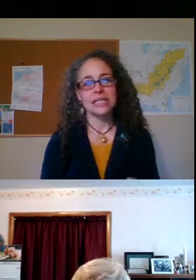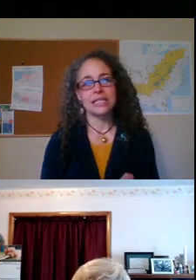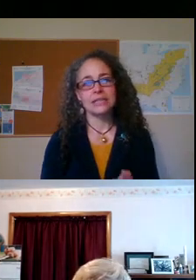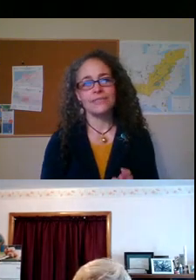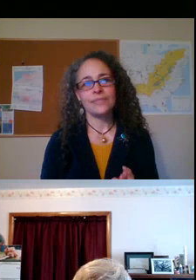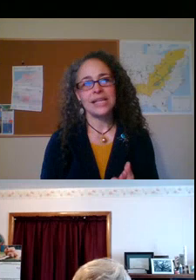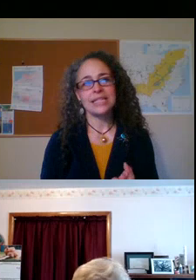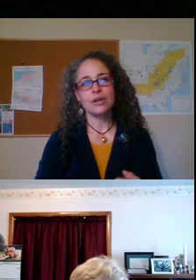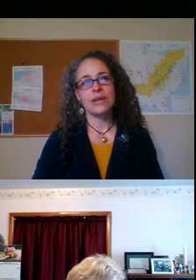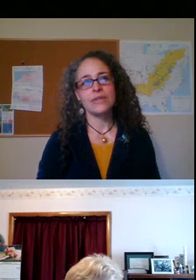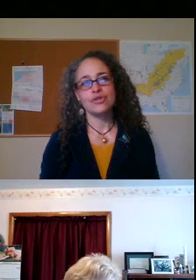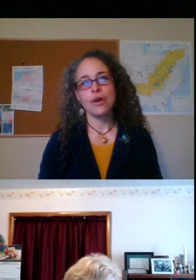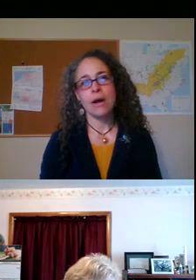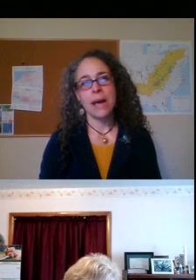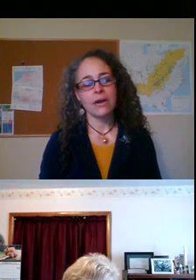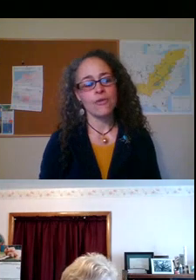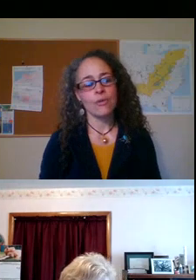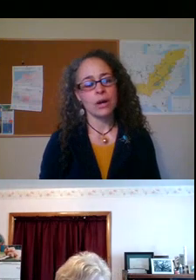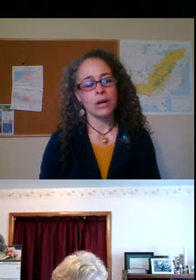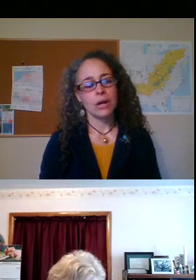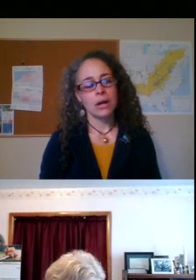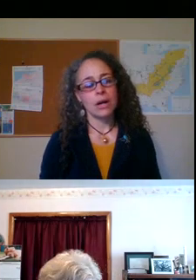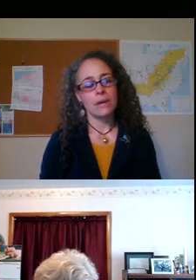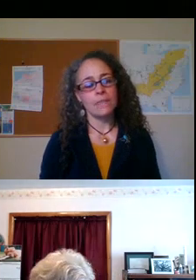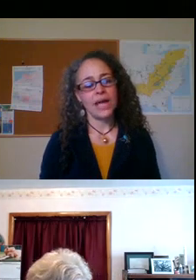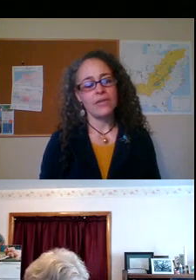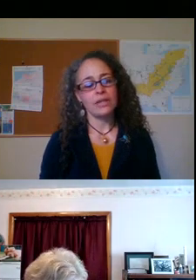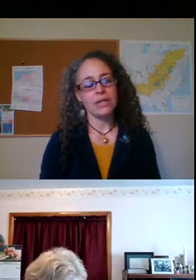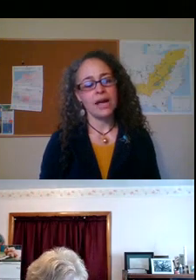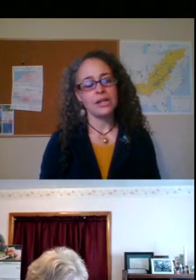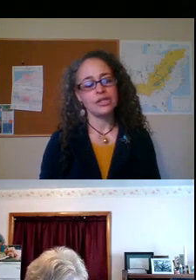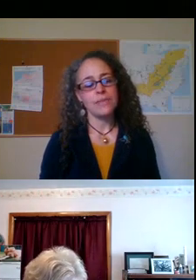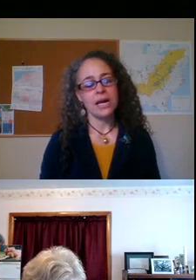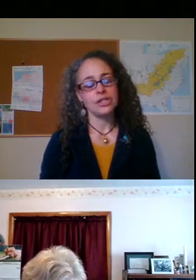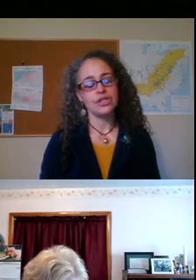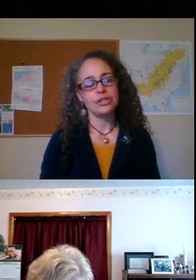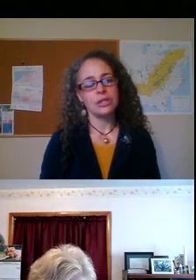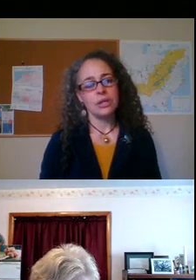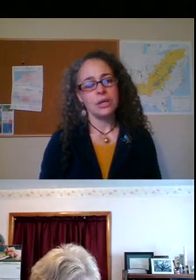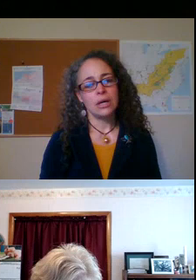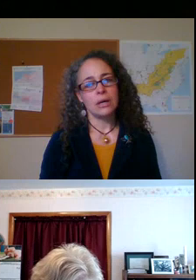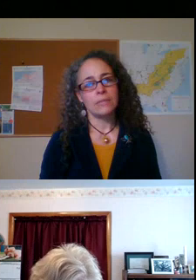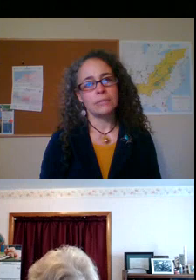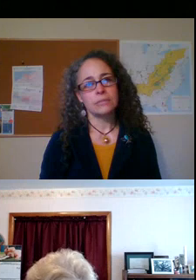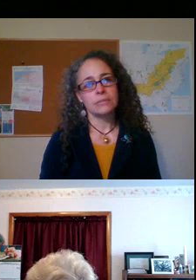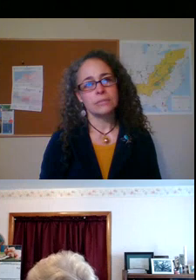that's that's a little bit of a drawback for having the cash match.